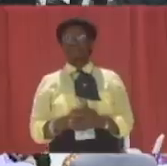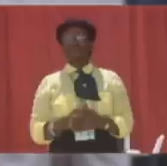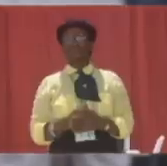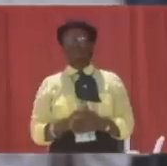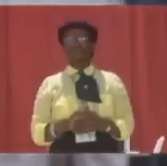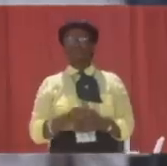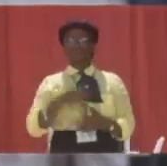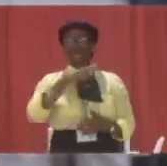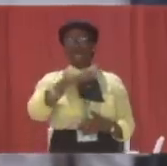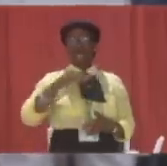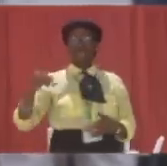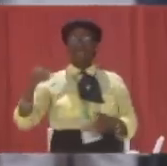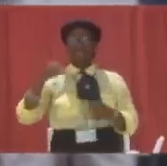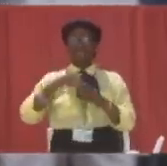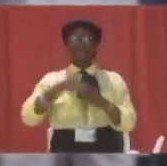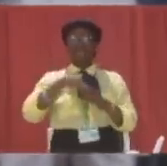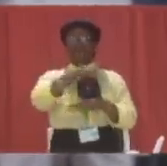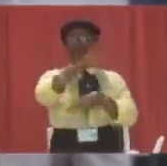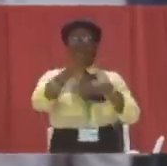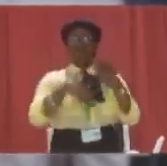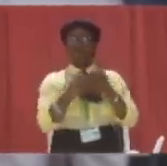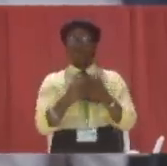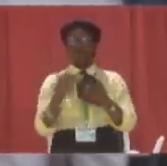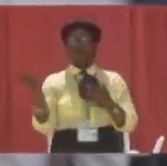And in all our families,